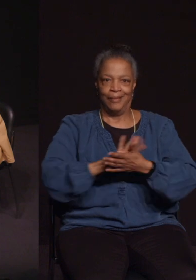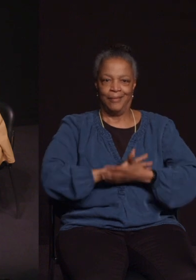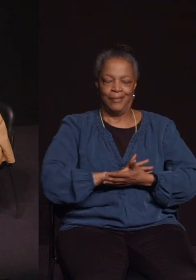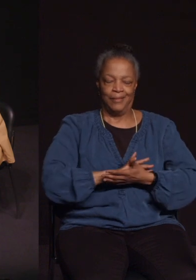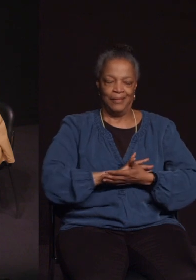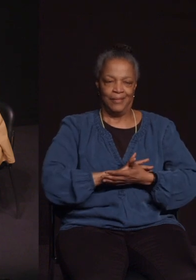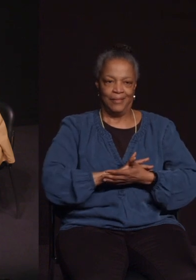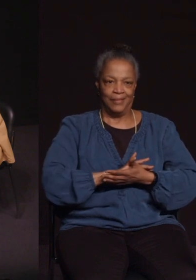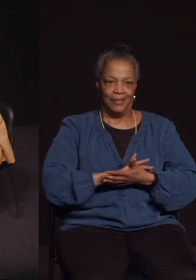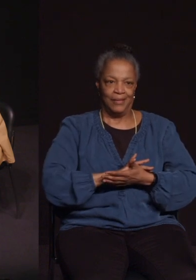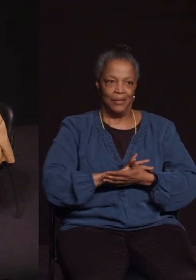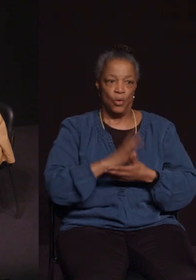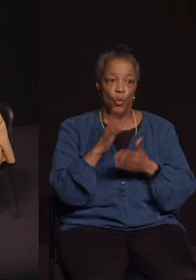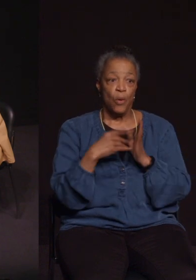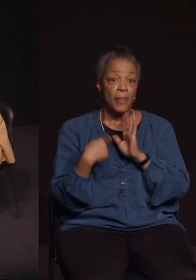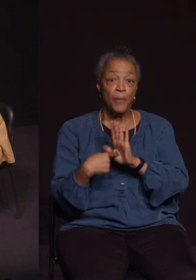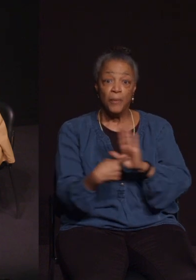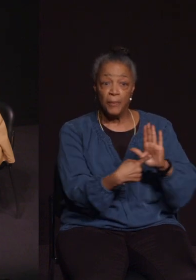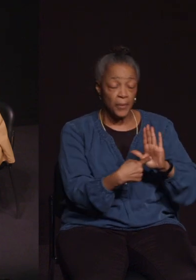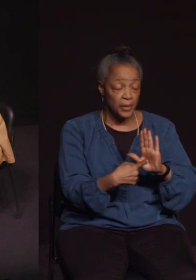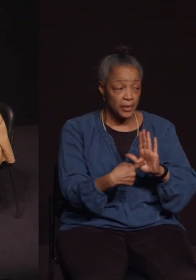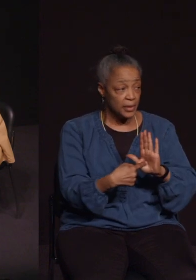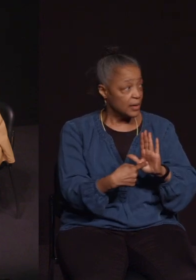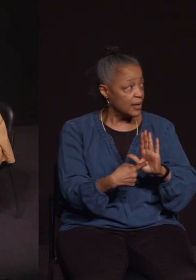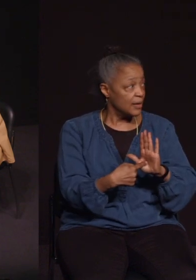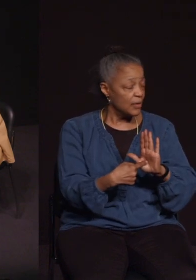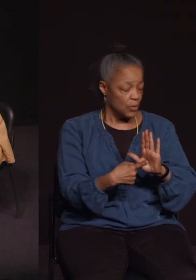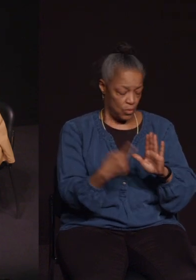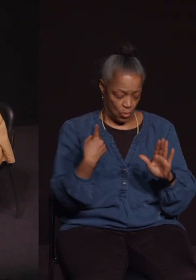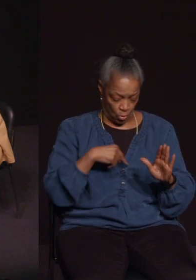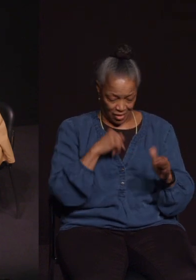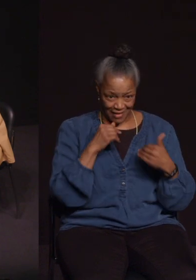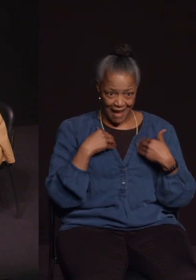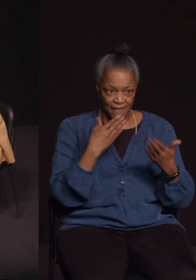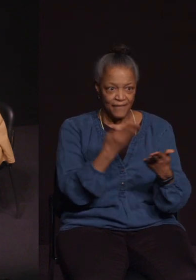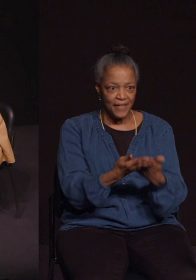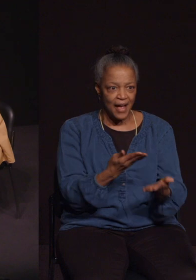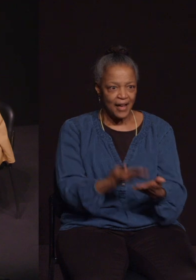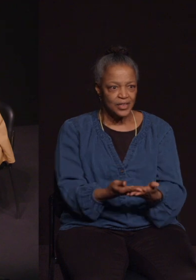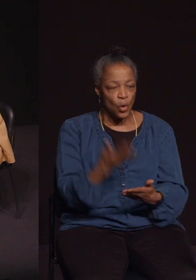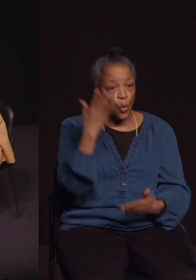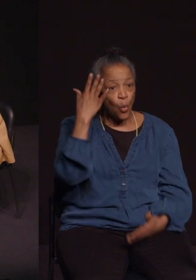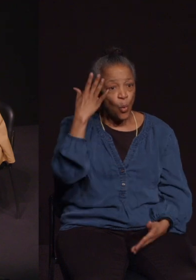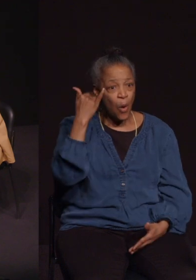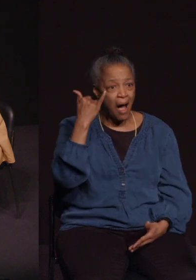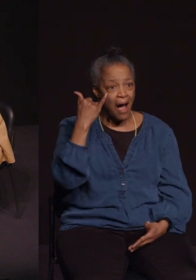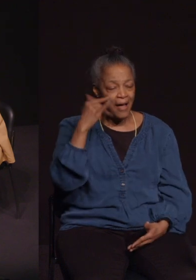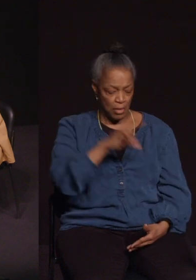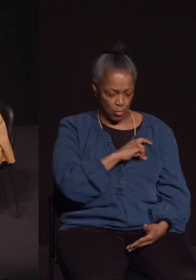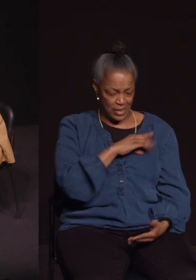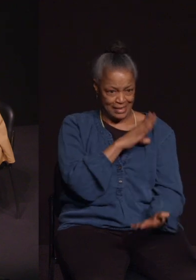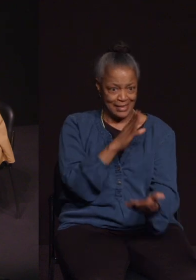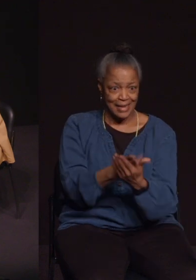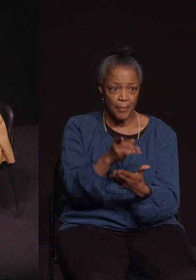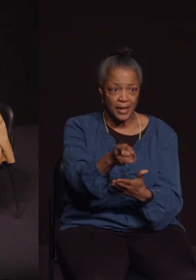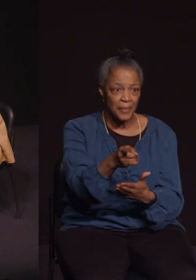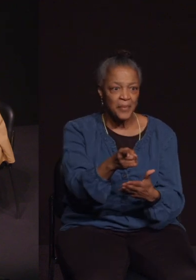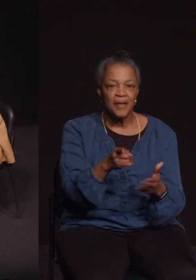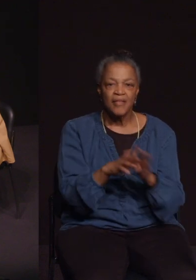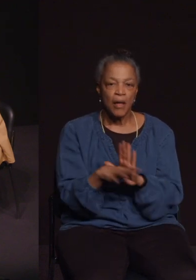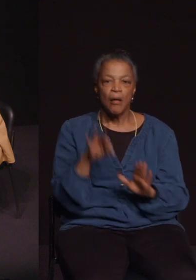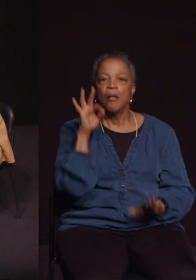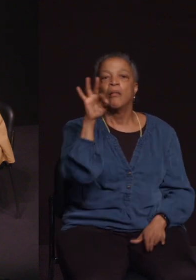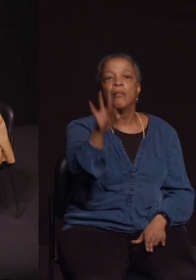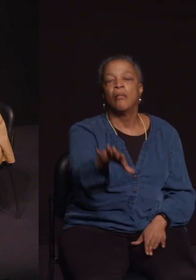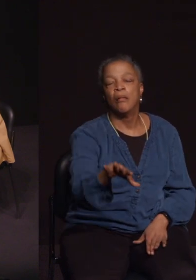when they actually put that out there and really didn't have any facts on why he was stopped or anything, they threw that out there to